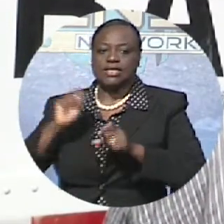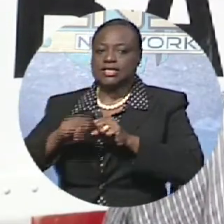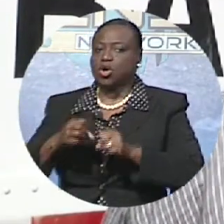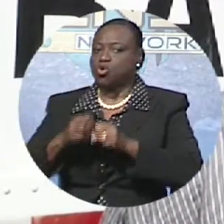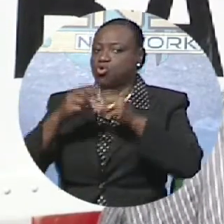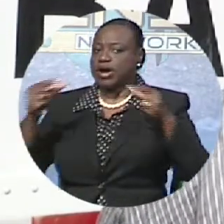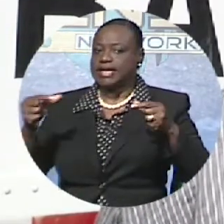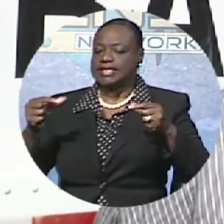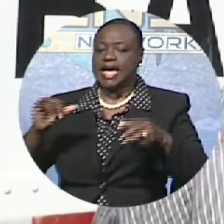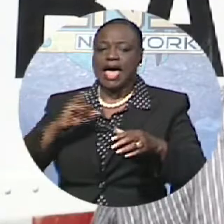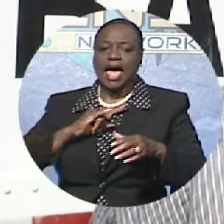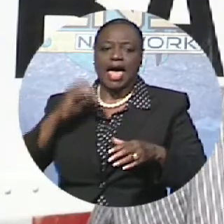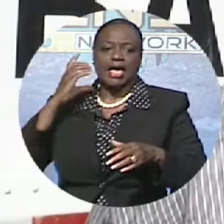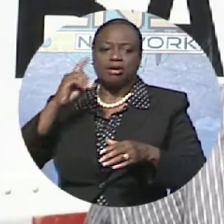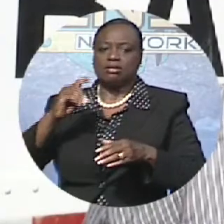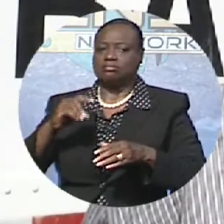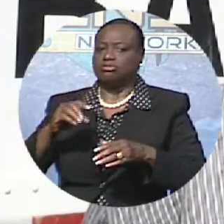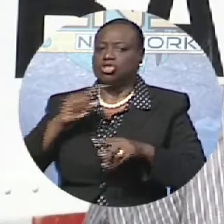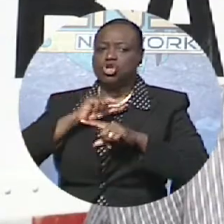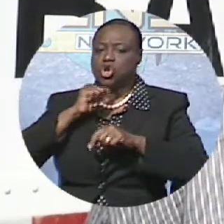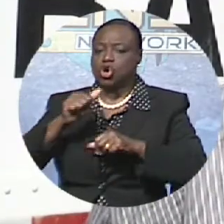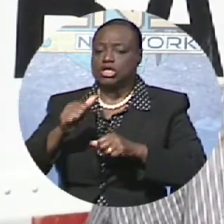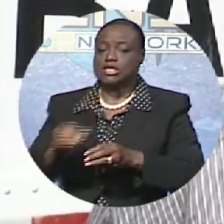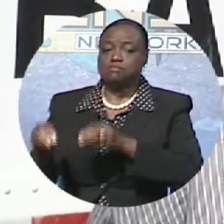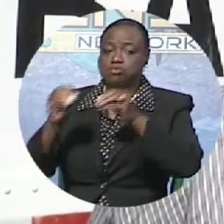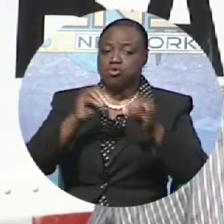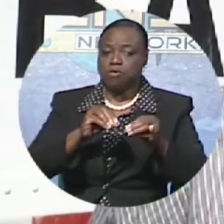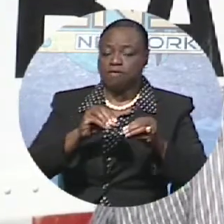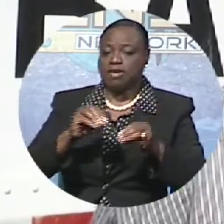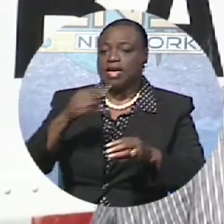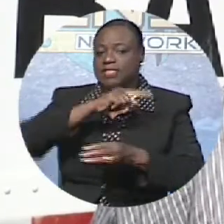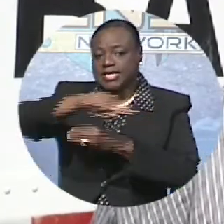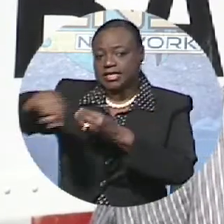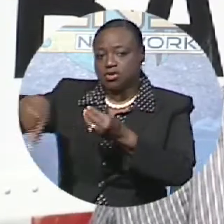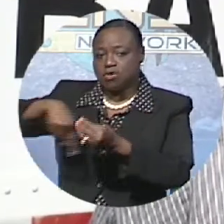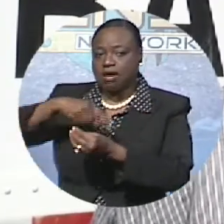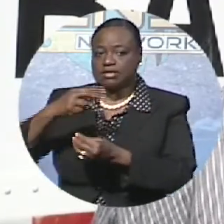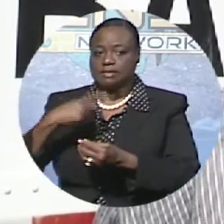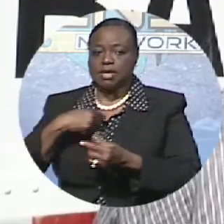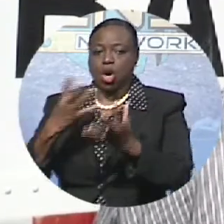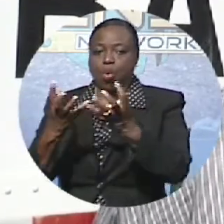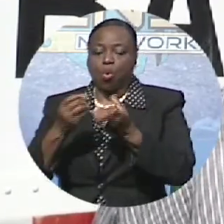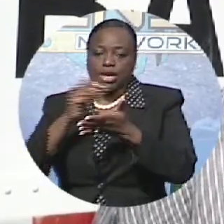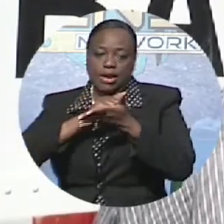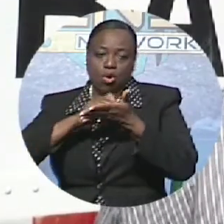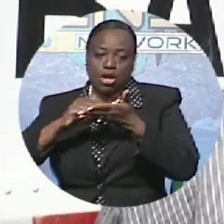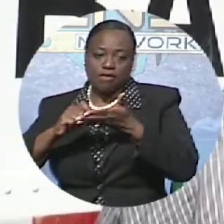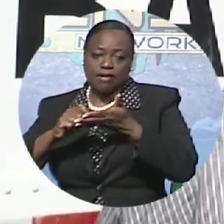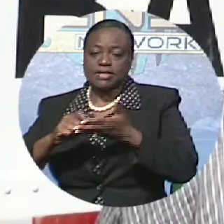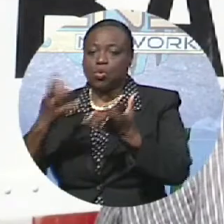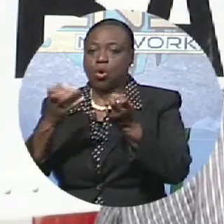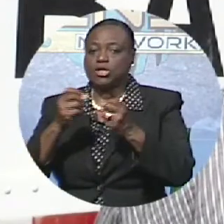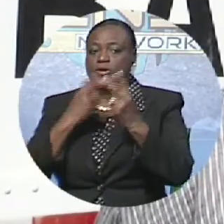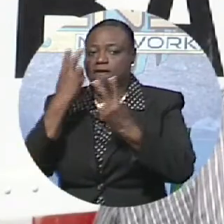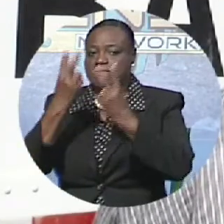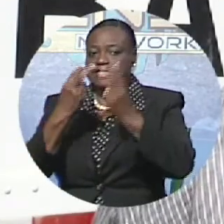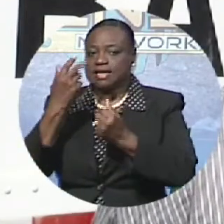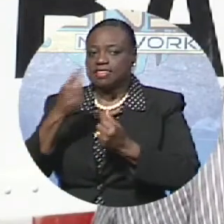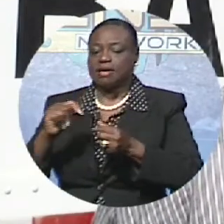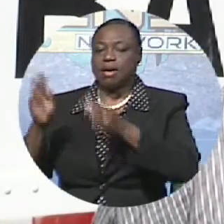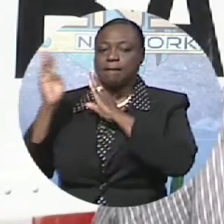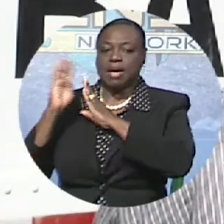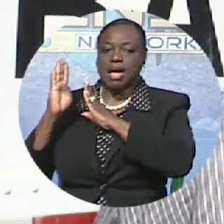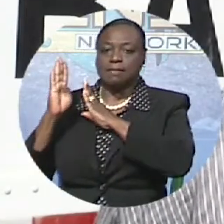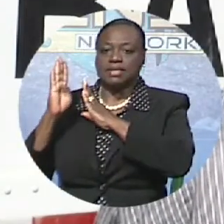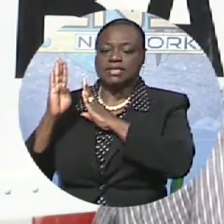move because they surrounded me, they wanted autographs, and they wanted to visit the Bahamas, and they were so impressed. I am happy that I